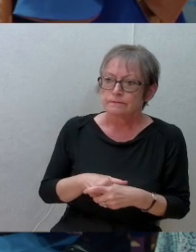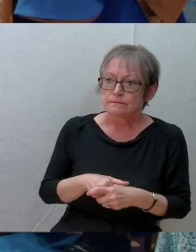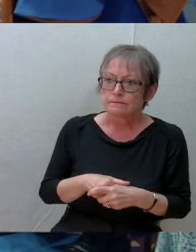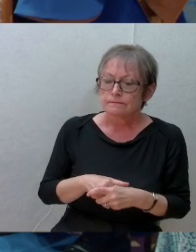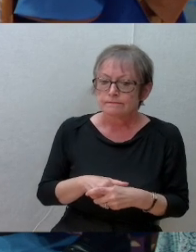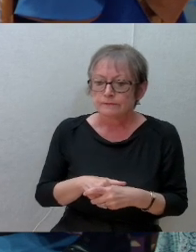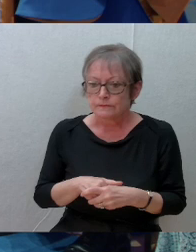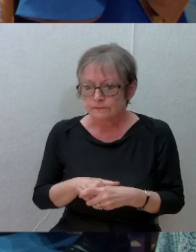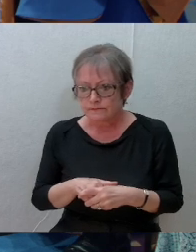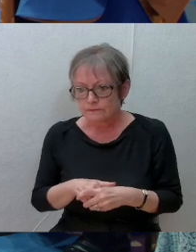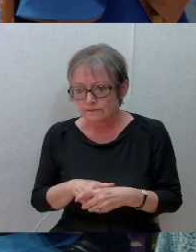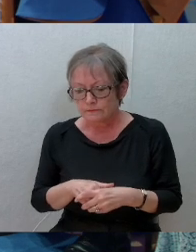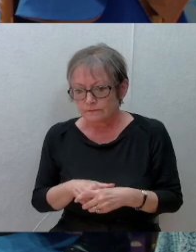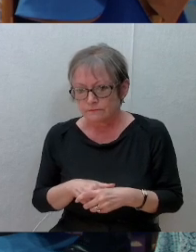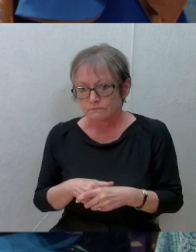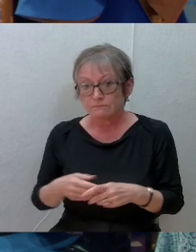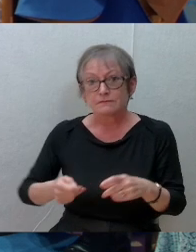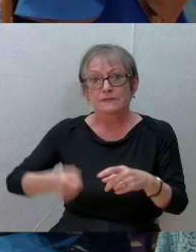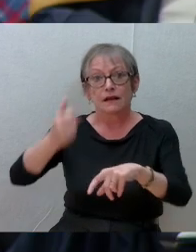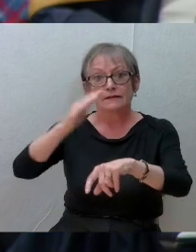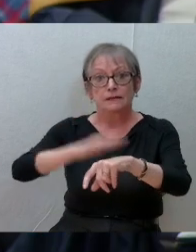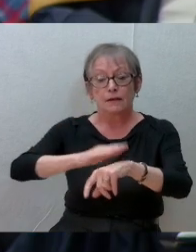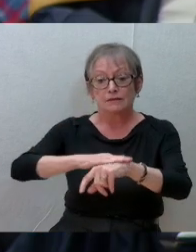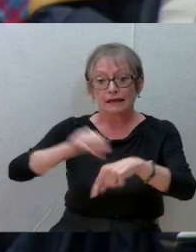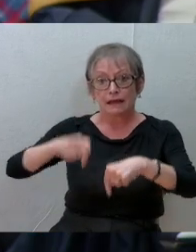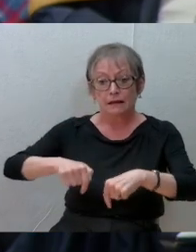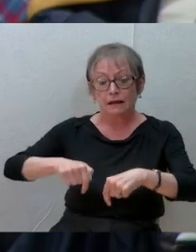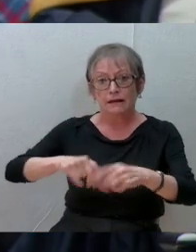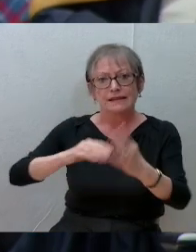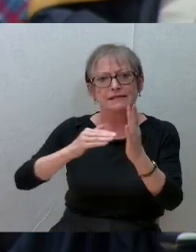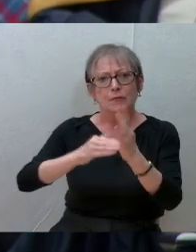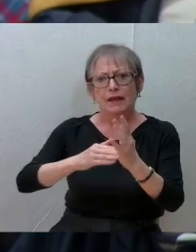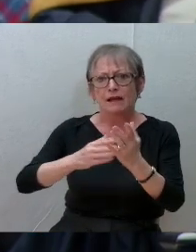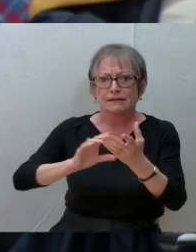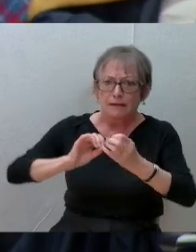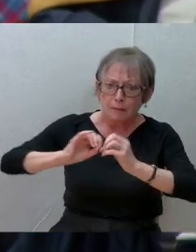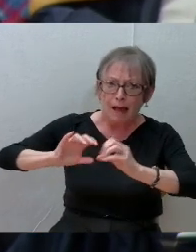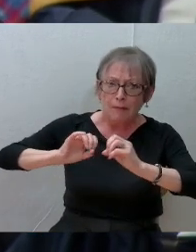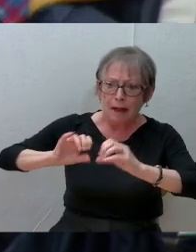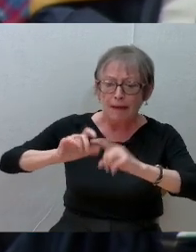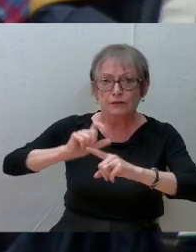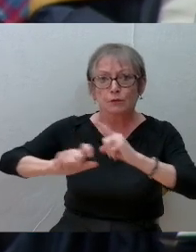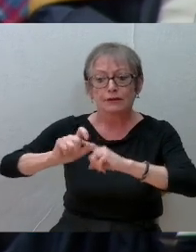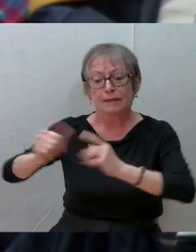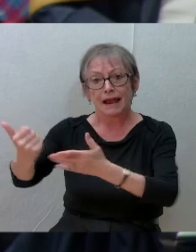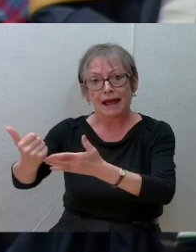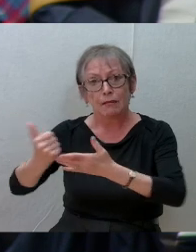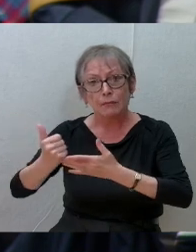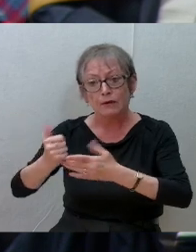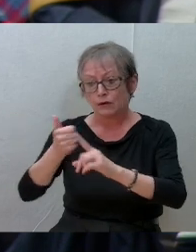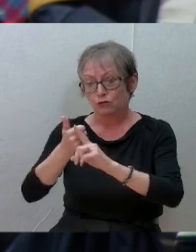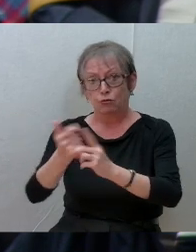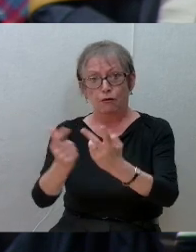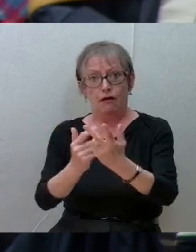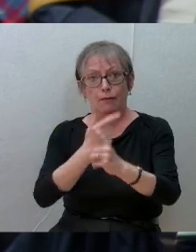From his earliest days in the UK, Sabir was determined to give back to the community which had helped him and to support others